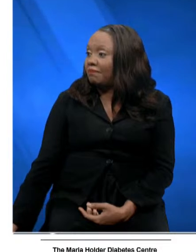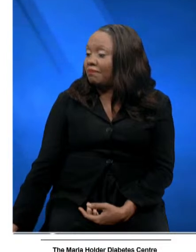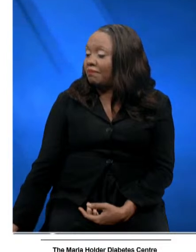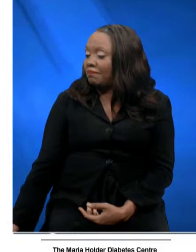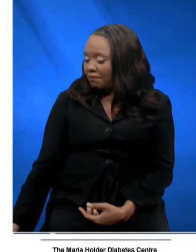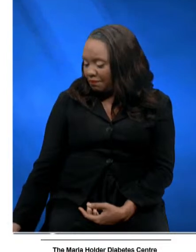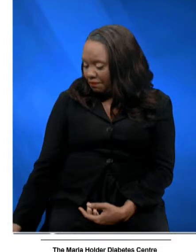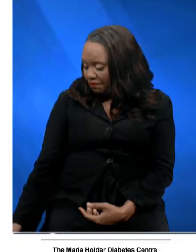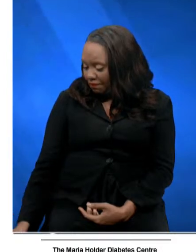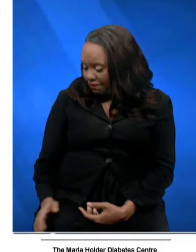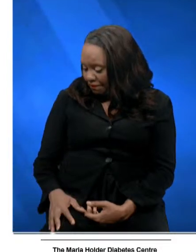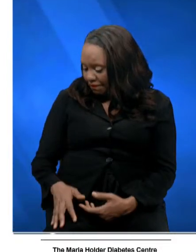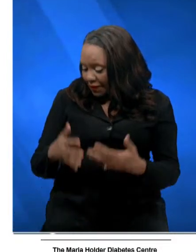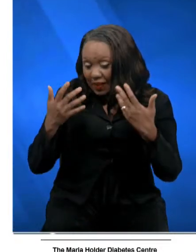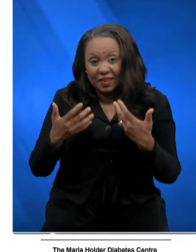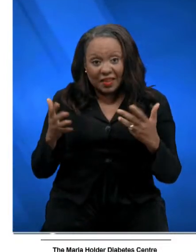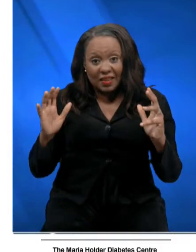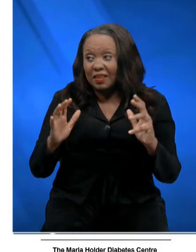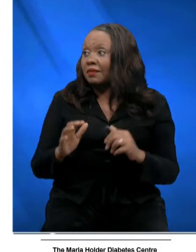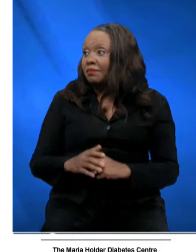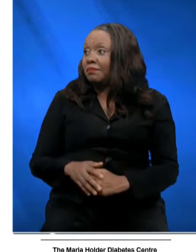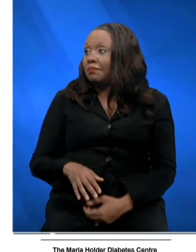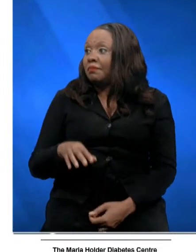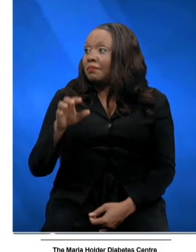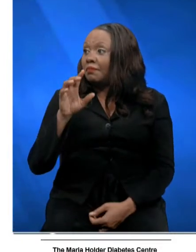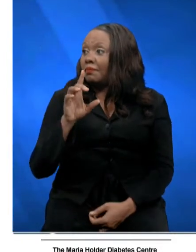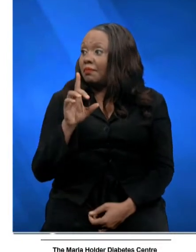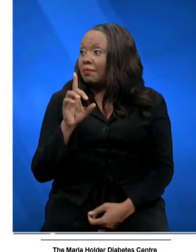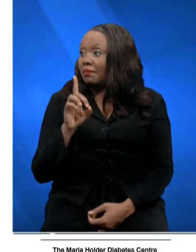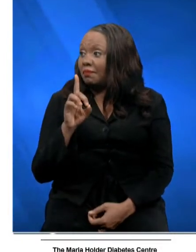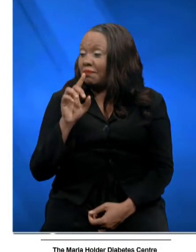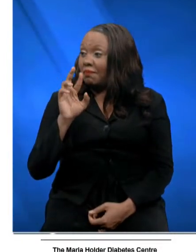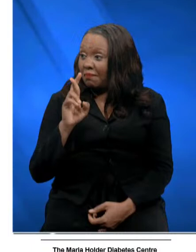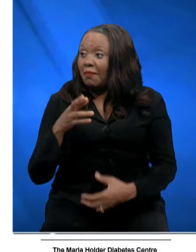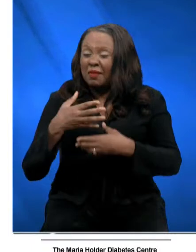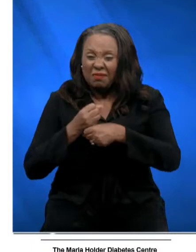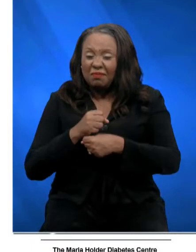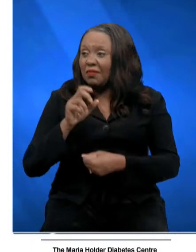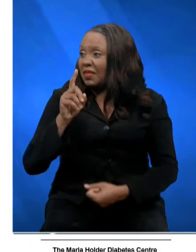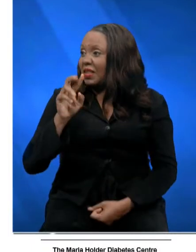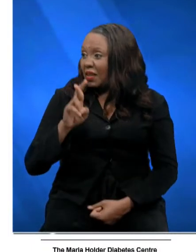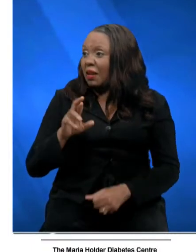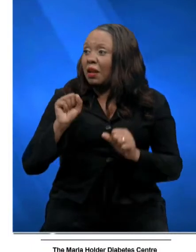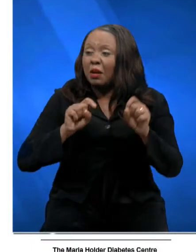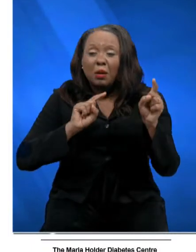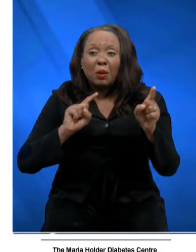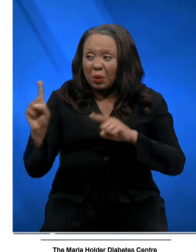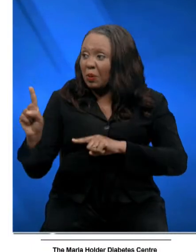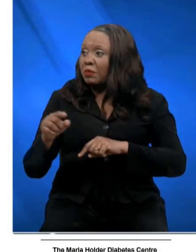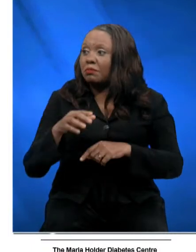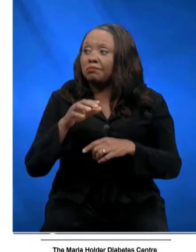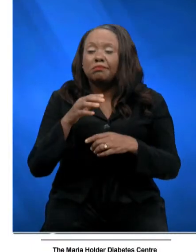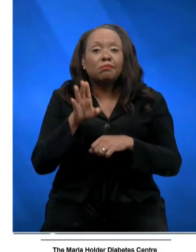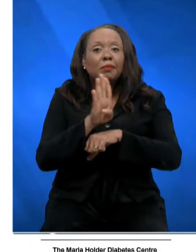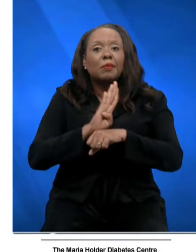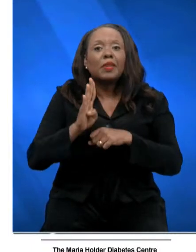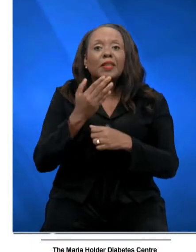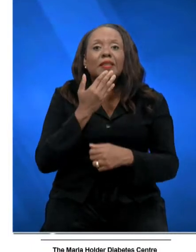I think that's it. So diabetic retinopathy screening is the aim of the screening at the Barbados Diabetes Center. Next